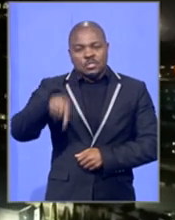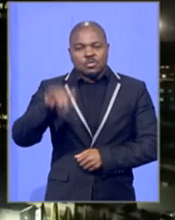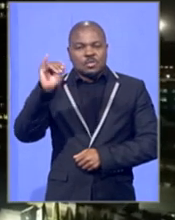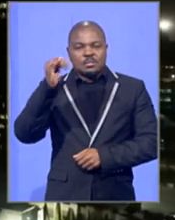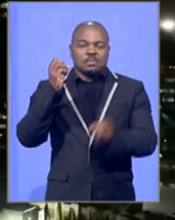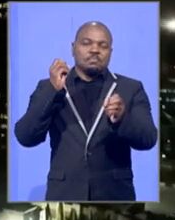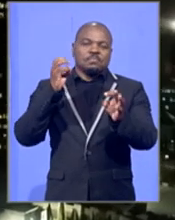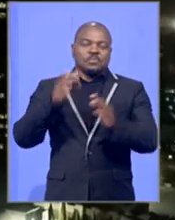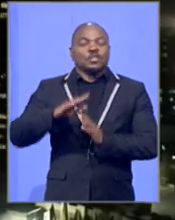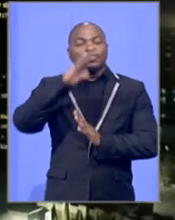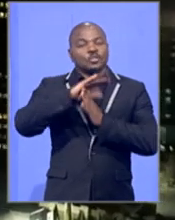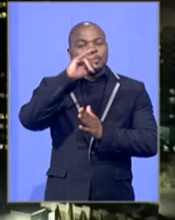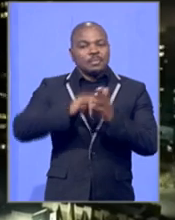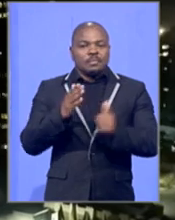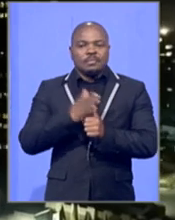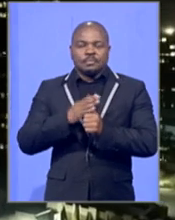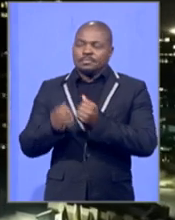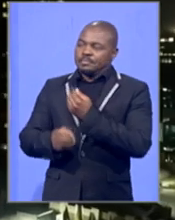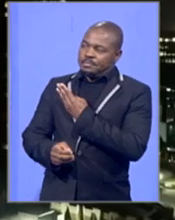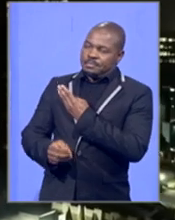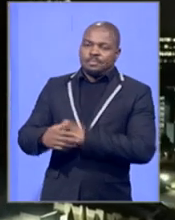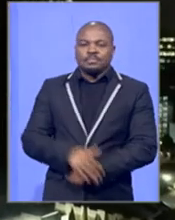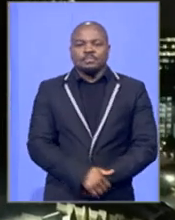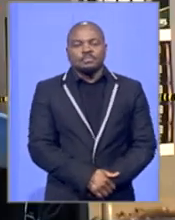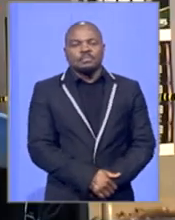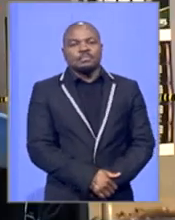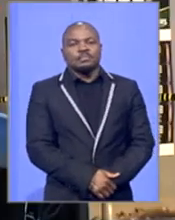Johannesburg re thoma pele ka dihlogo tsa tsona